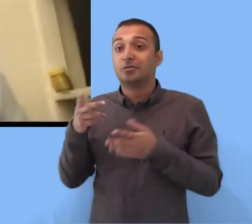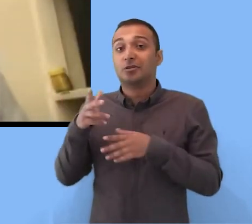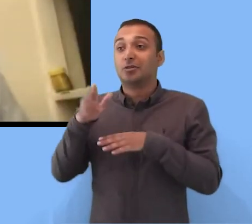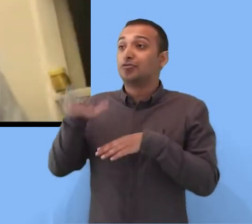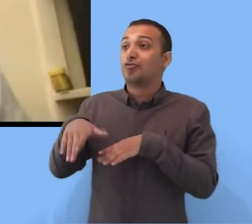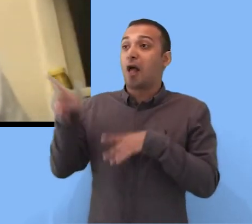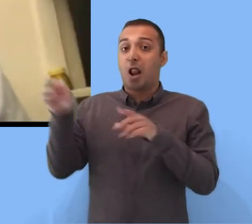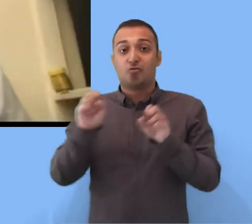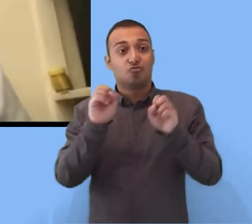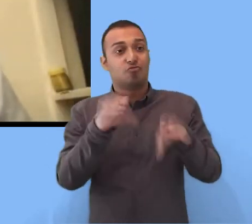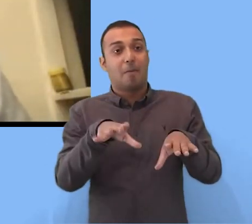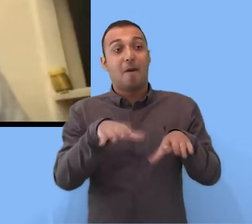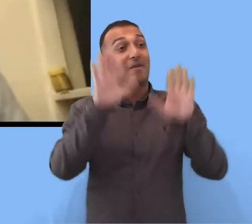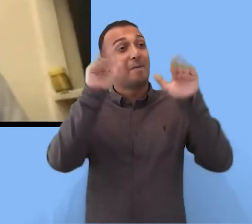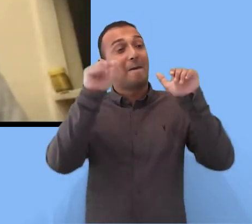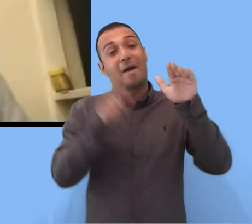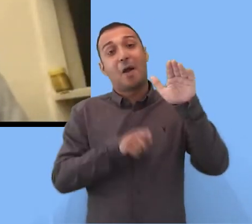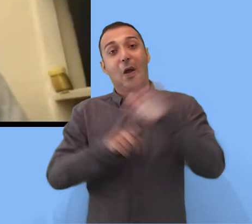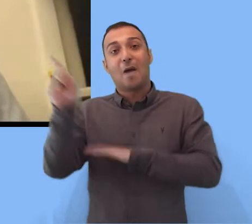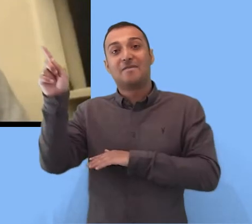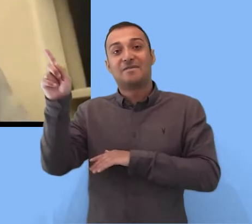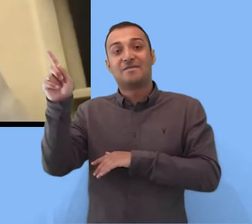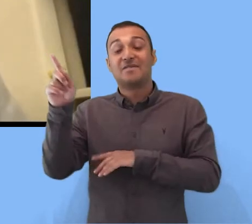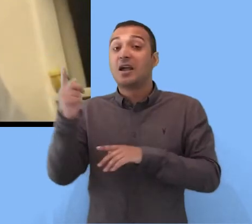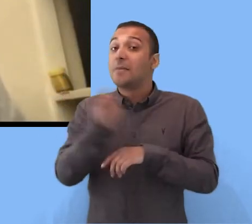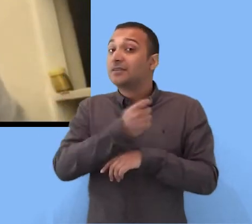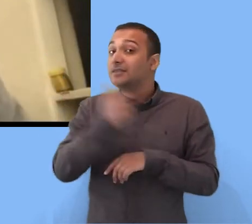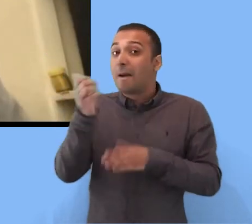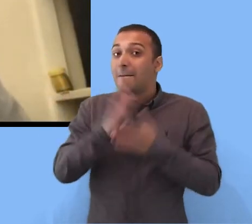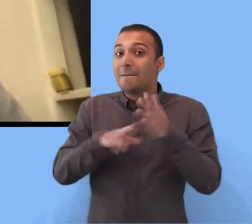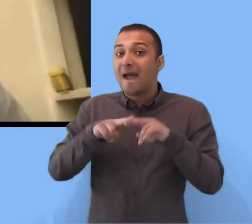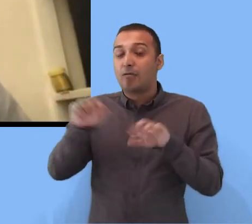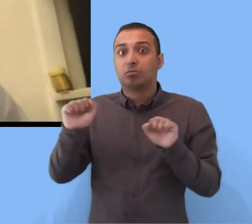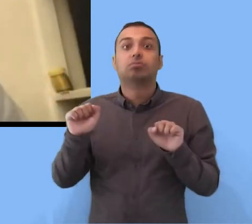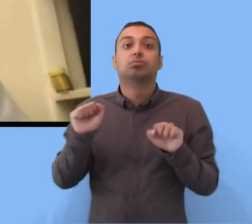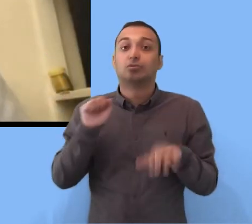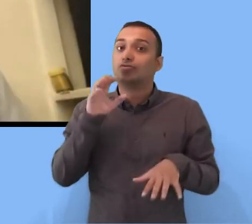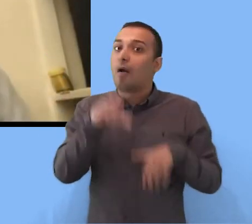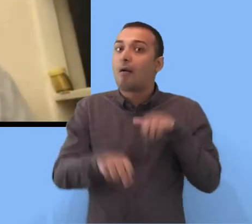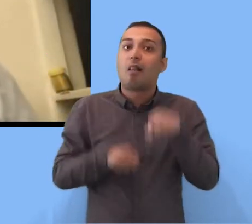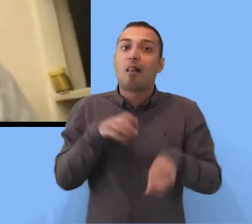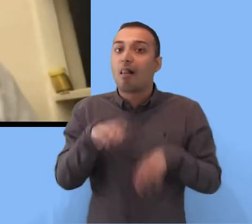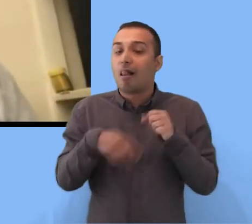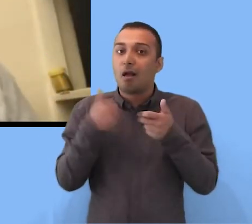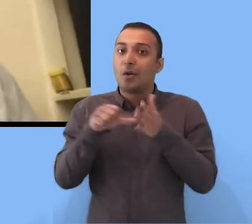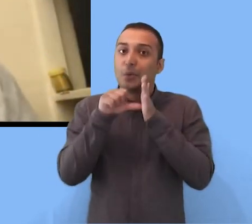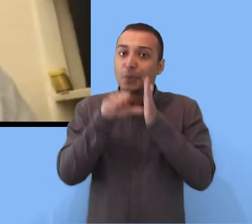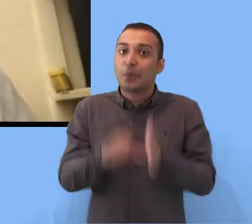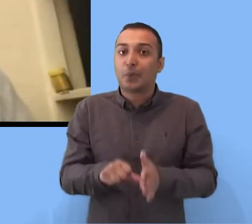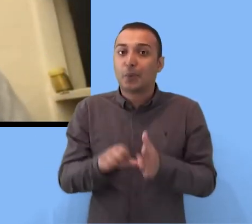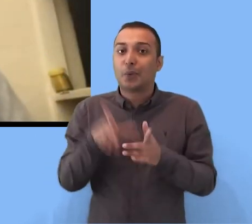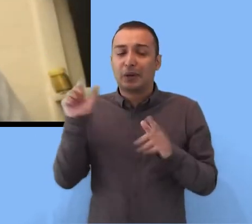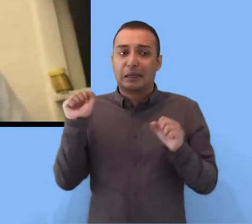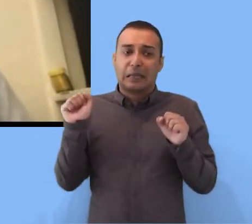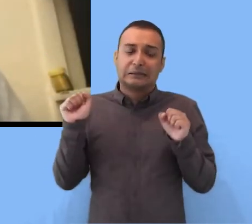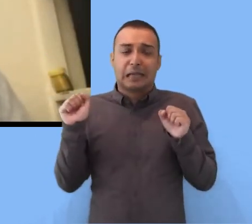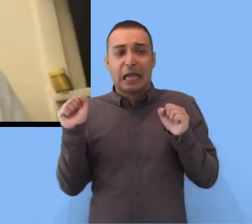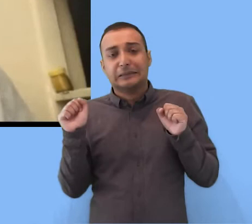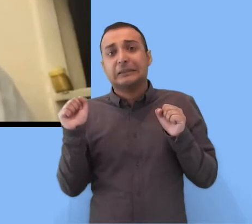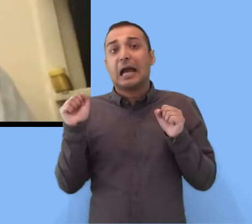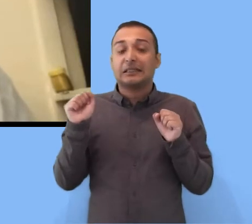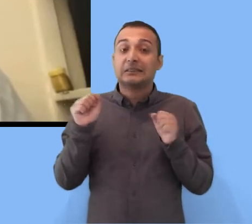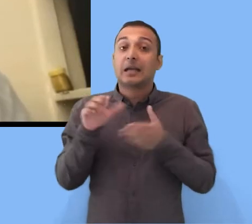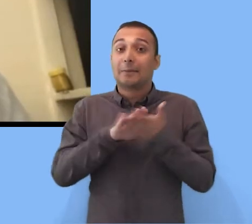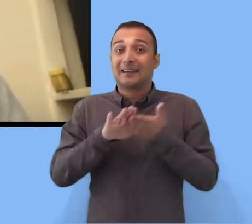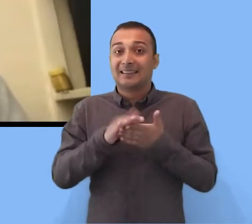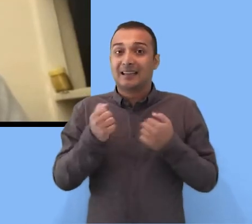hard. They struggle. And it's for us to make them feel comfortable, to